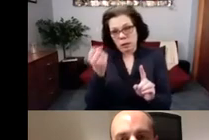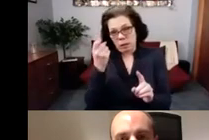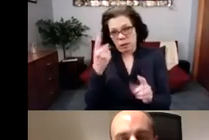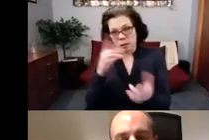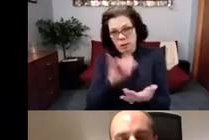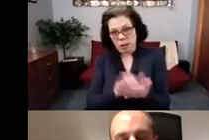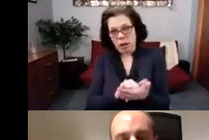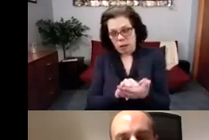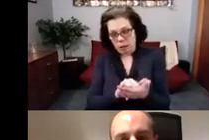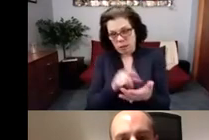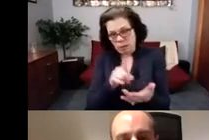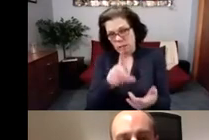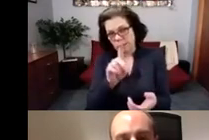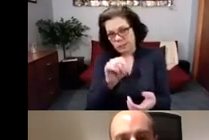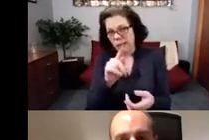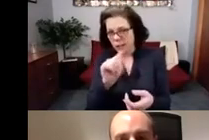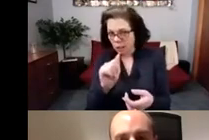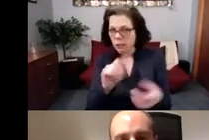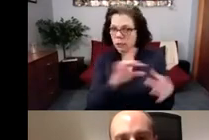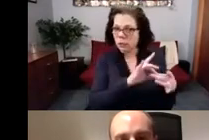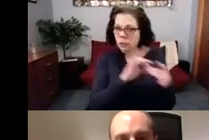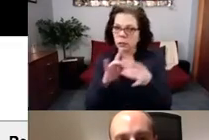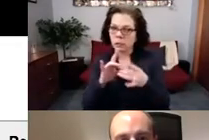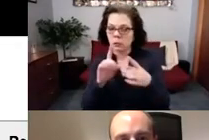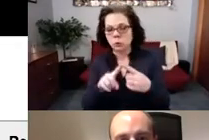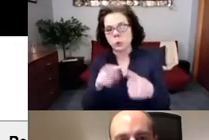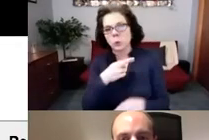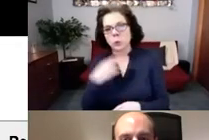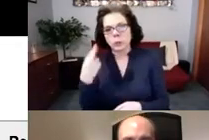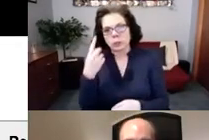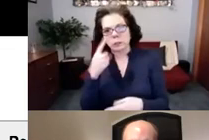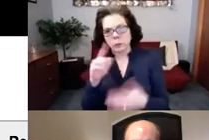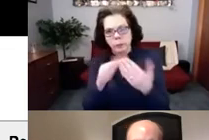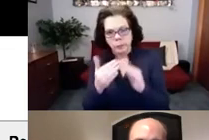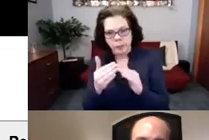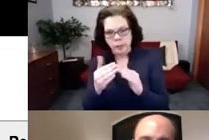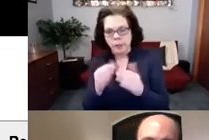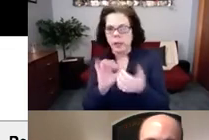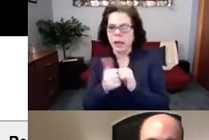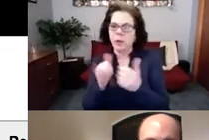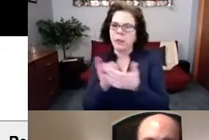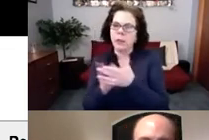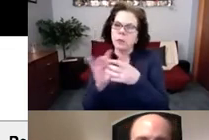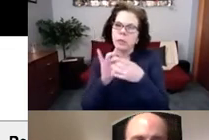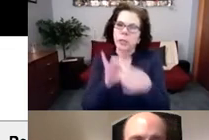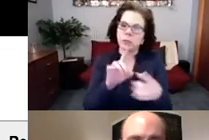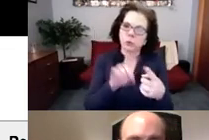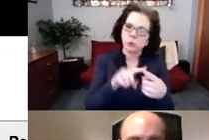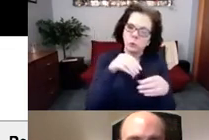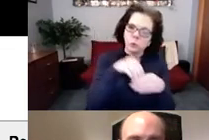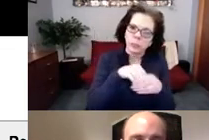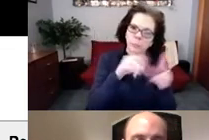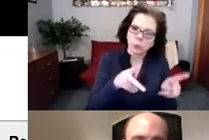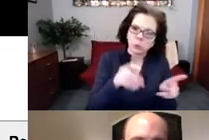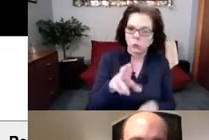understand the data points in relation to risk for the community and how that relates to whether we have in-person learning or not, we